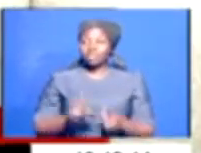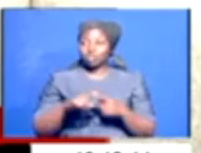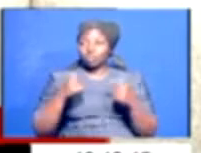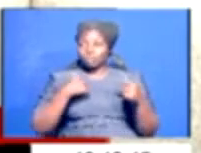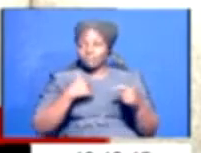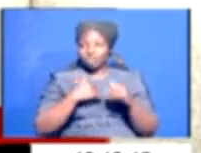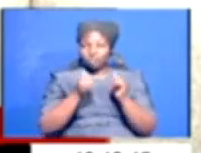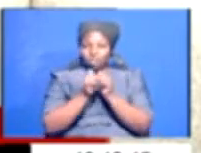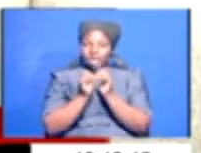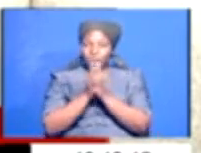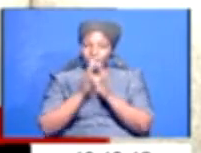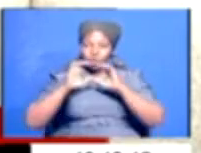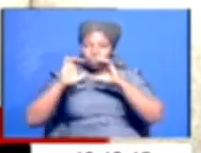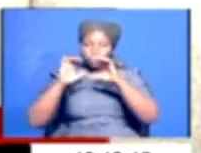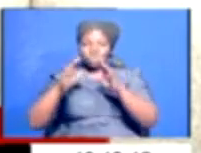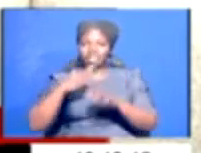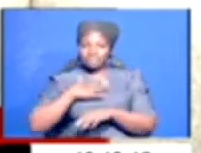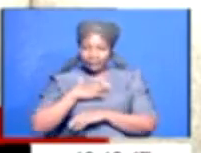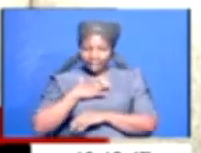Monty,